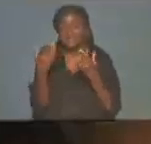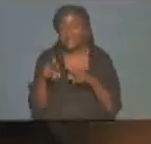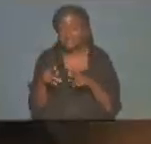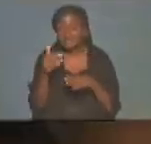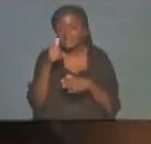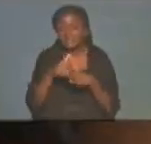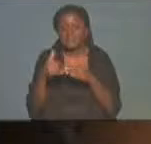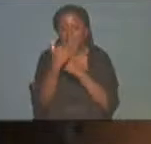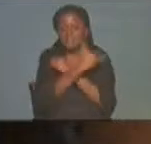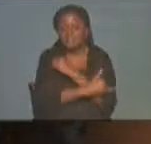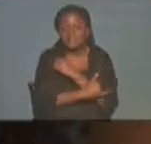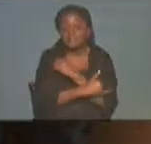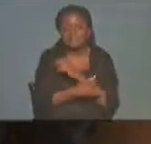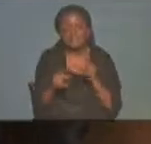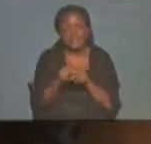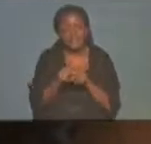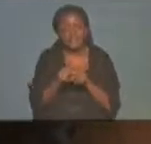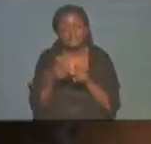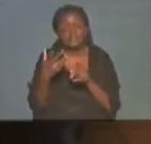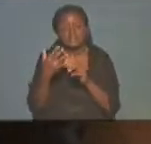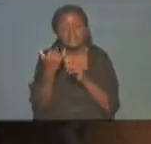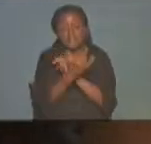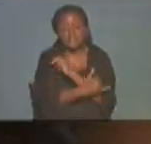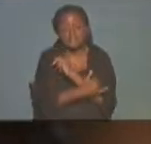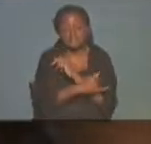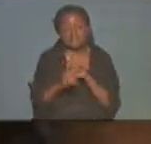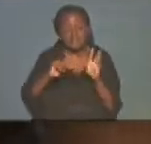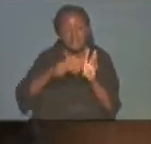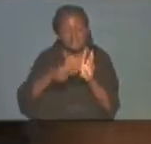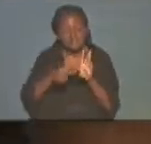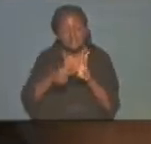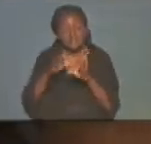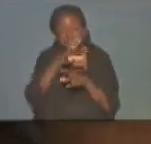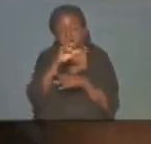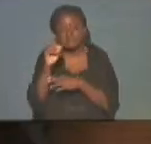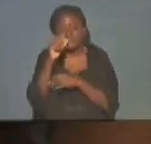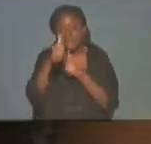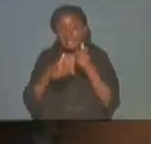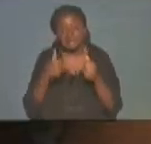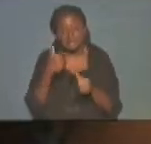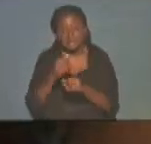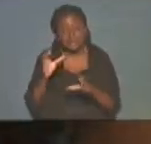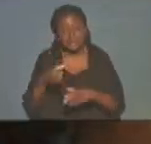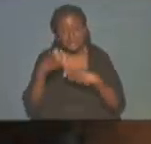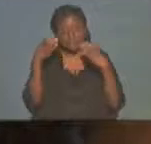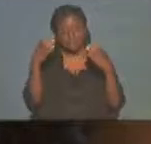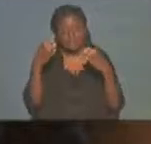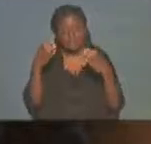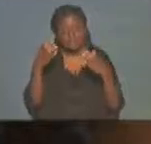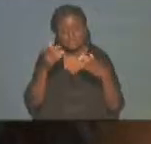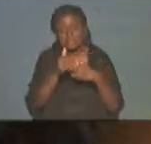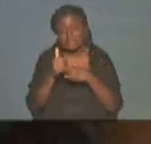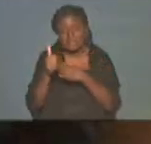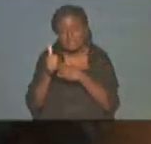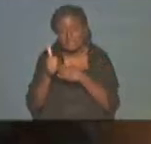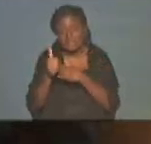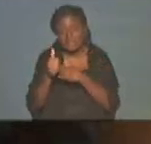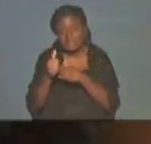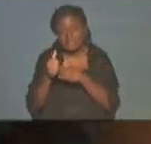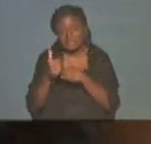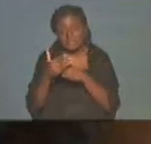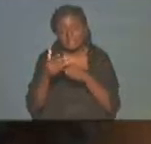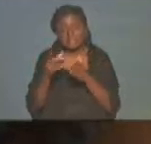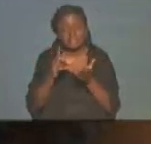added that as the country embarks on its 50th anniversary celebrations, the leading broadcaster is hoping to expand its presence